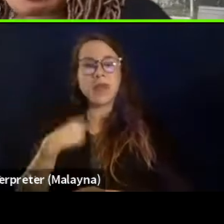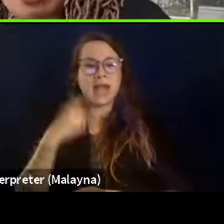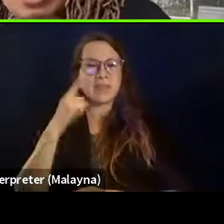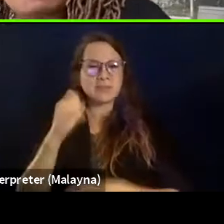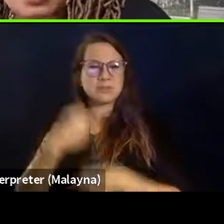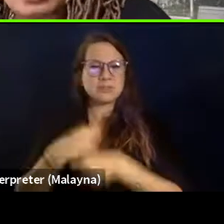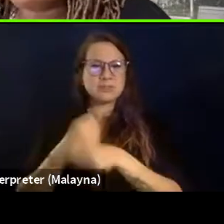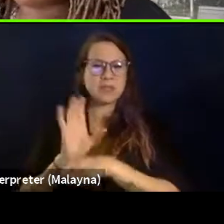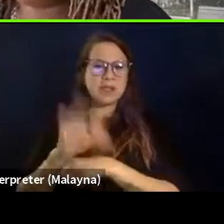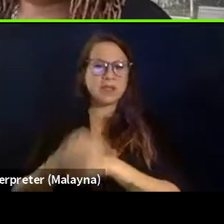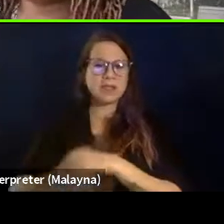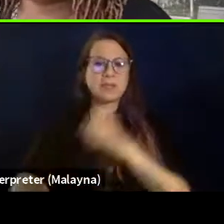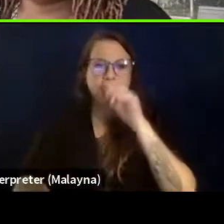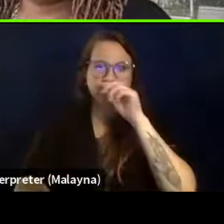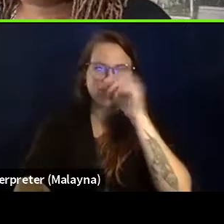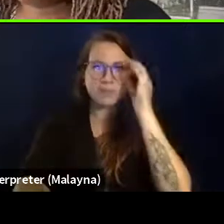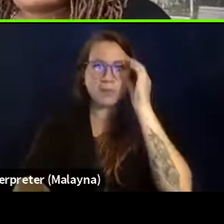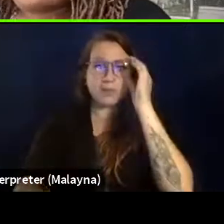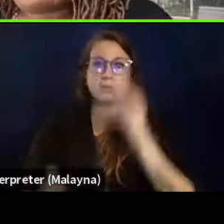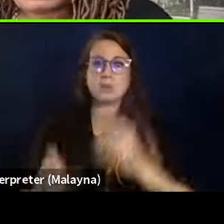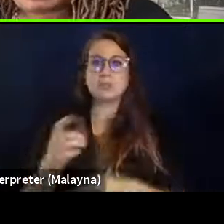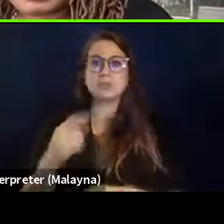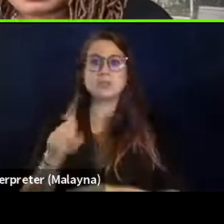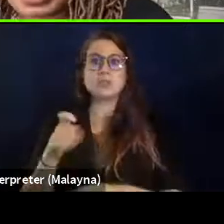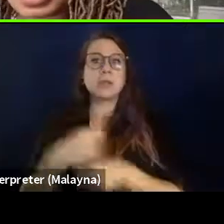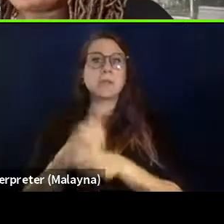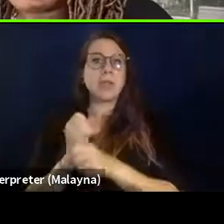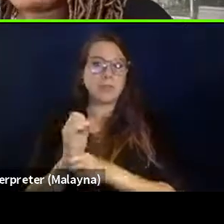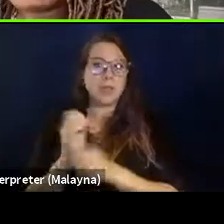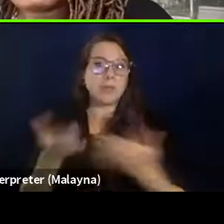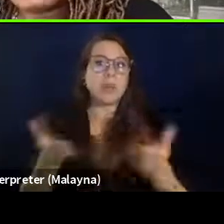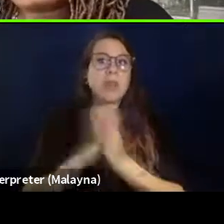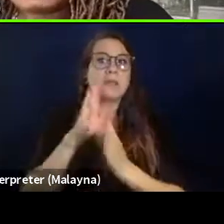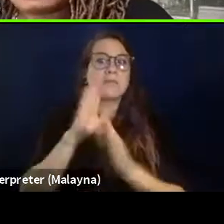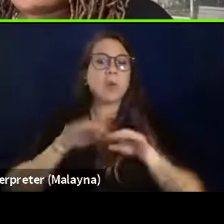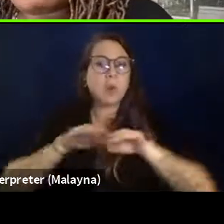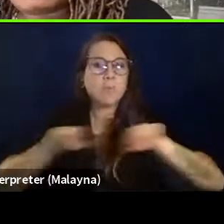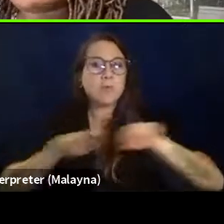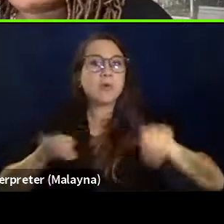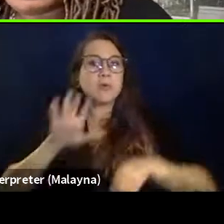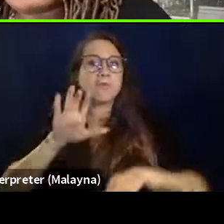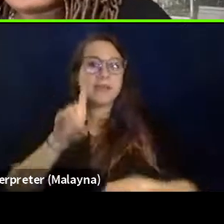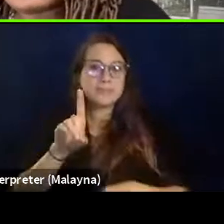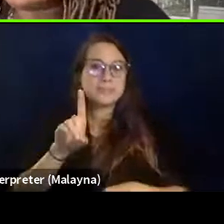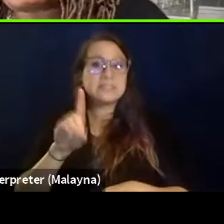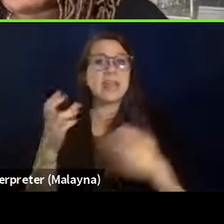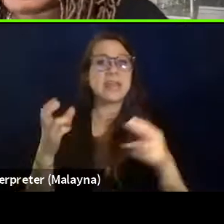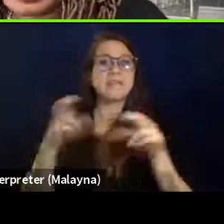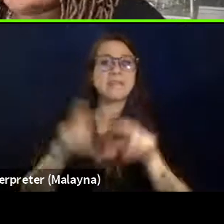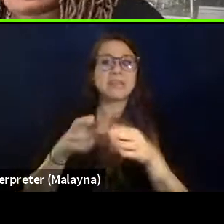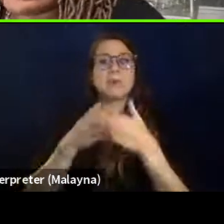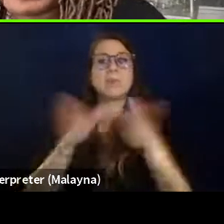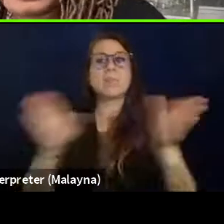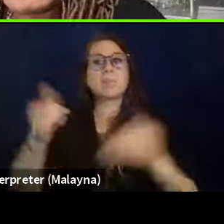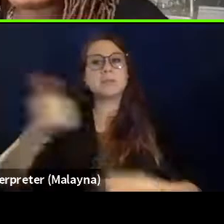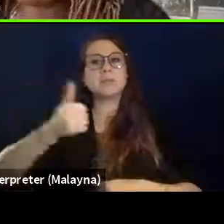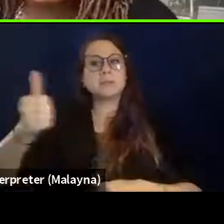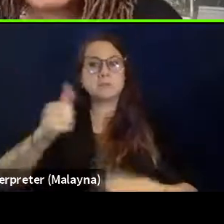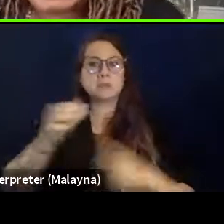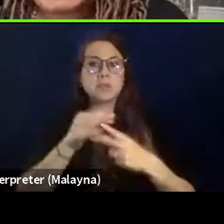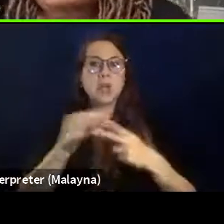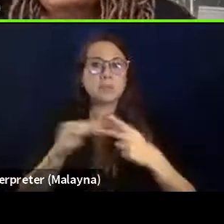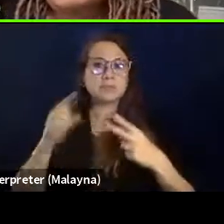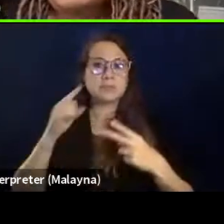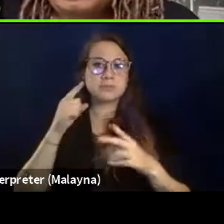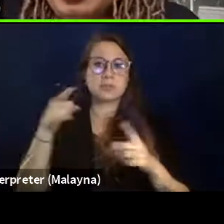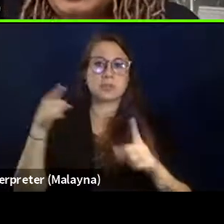for a pool in 5D and investment in public transit options toward downtown on West Virginia/New York Avenue. It is